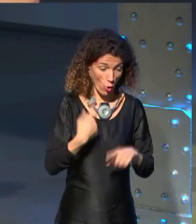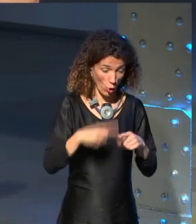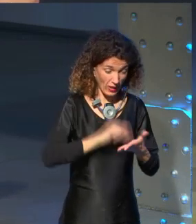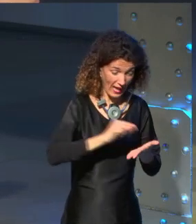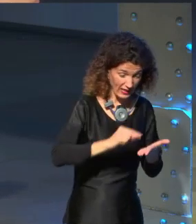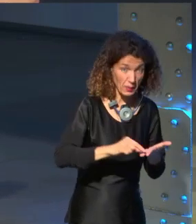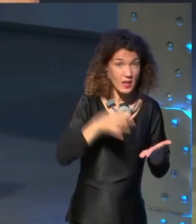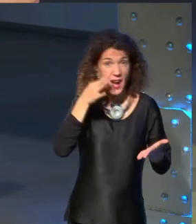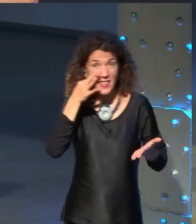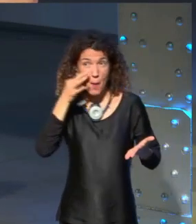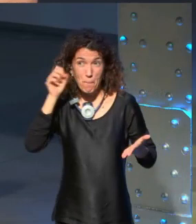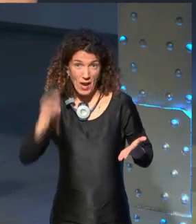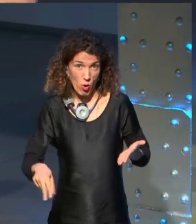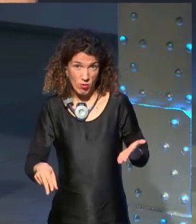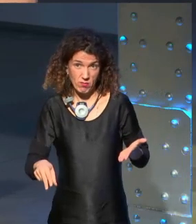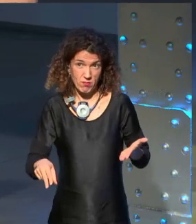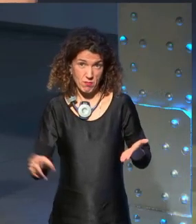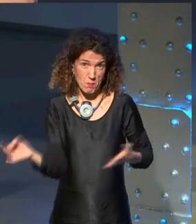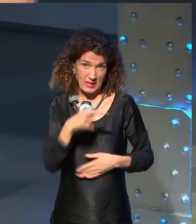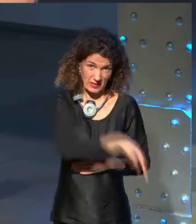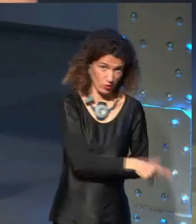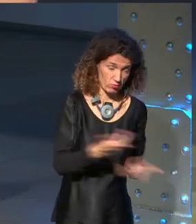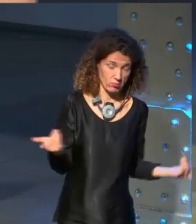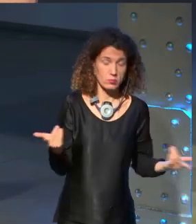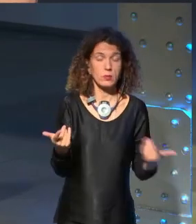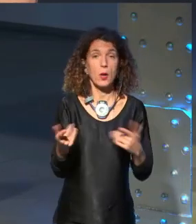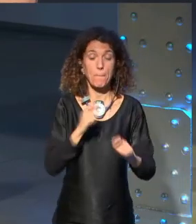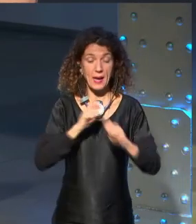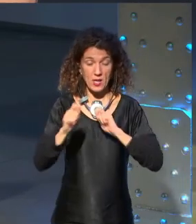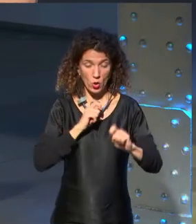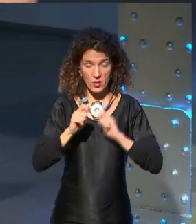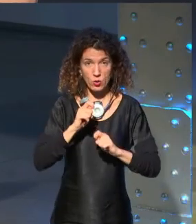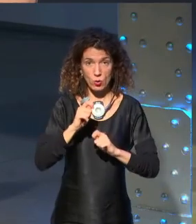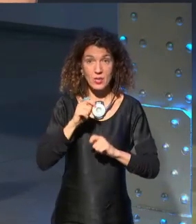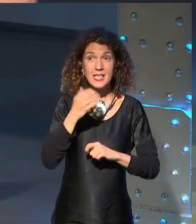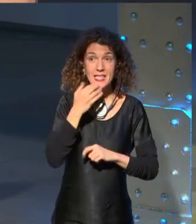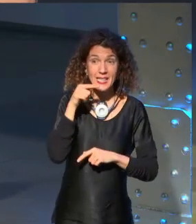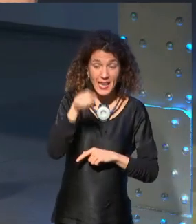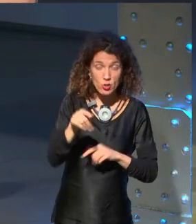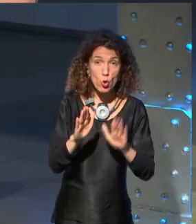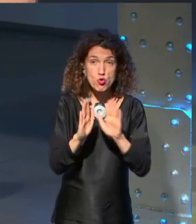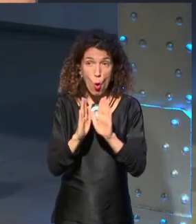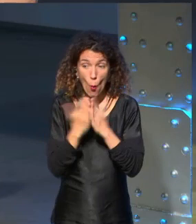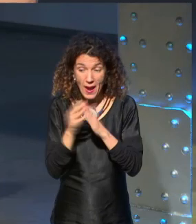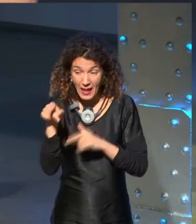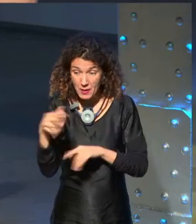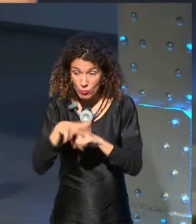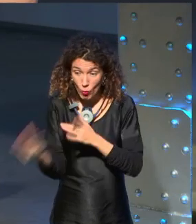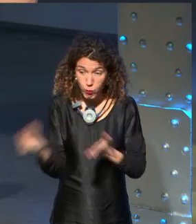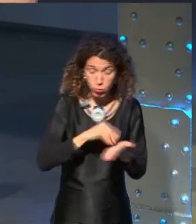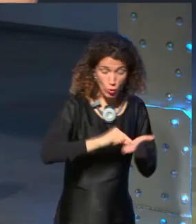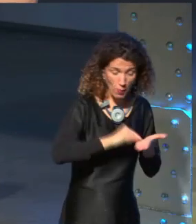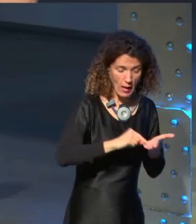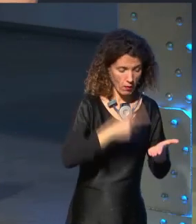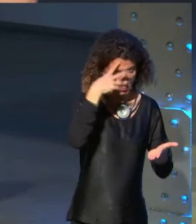Muchas veces hay cosas. I'm a journalist, as you know, and we often have to tell stories, and this of the